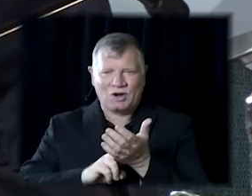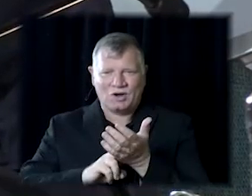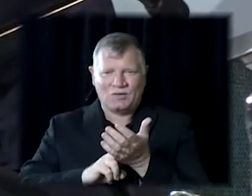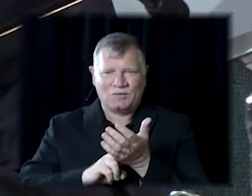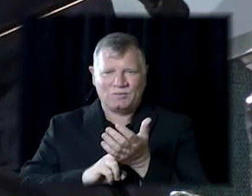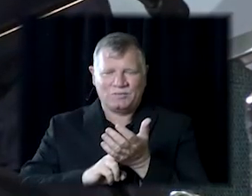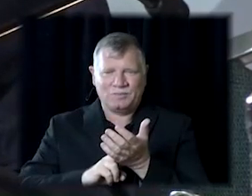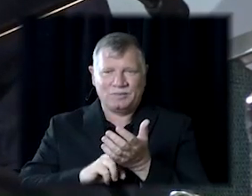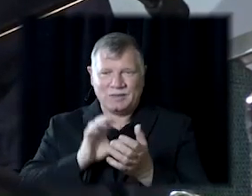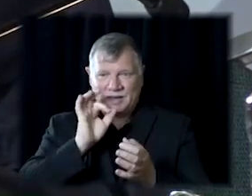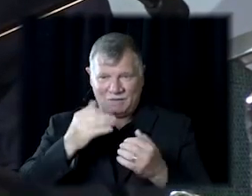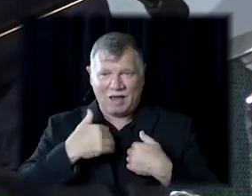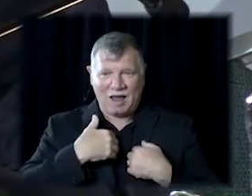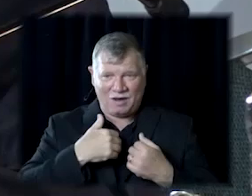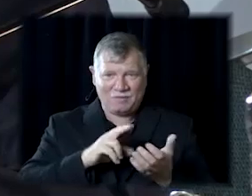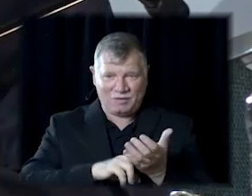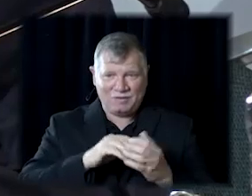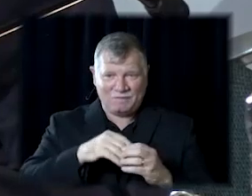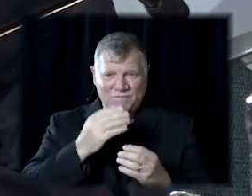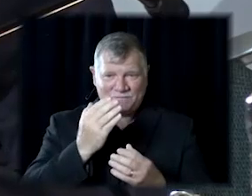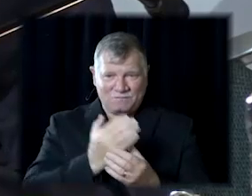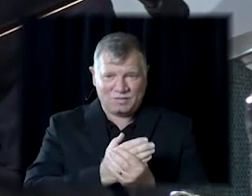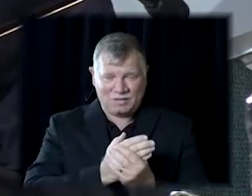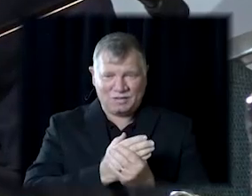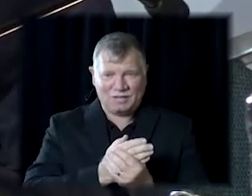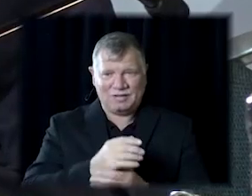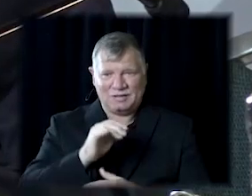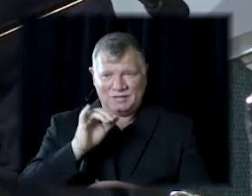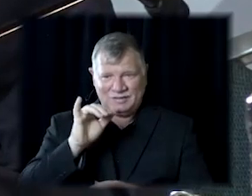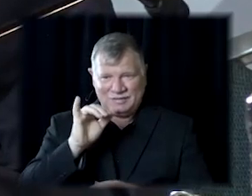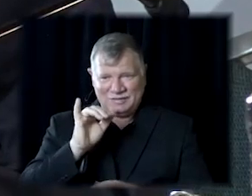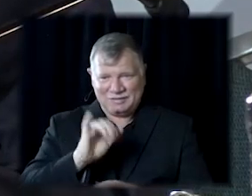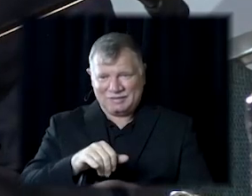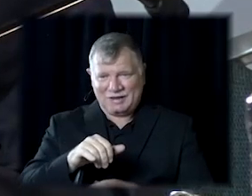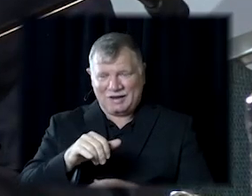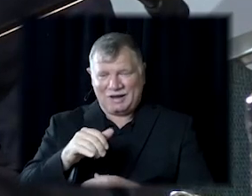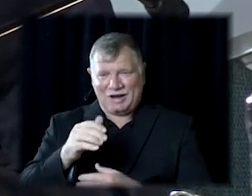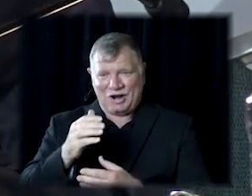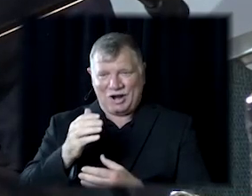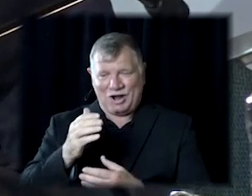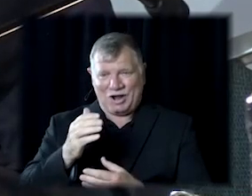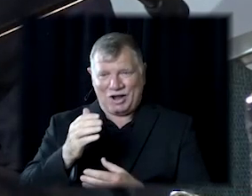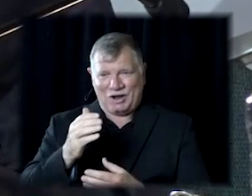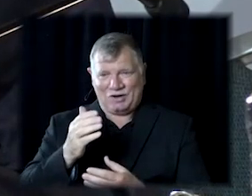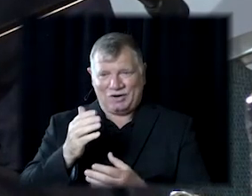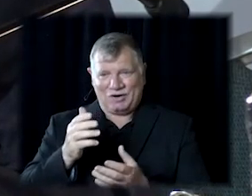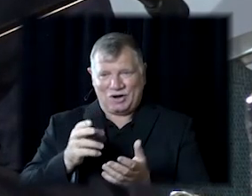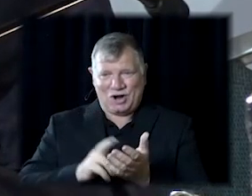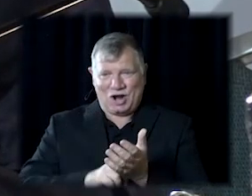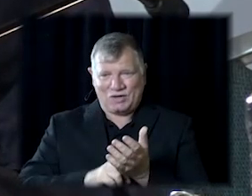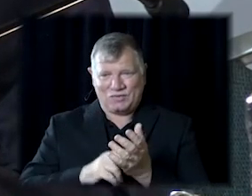even if it were there on file, whether that contract amount